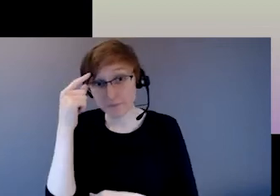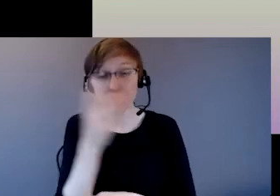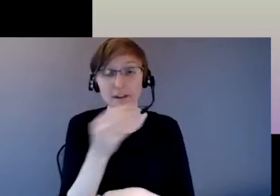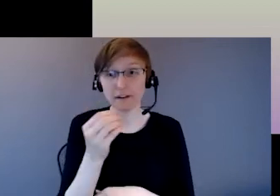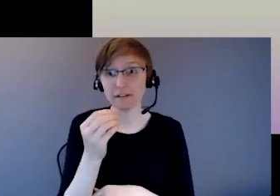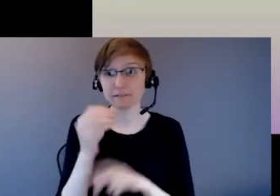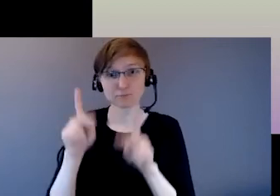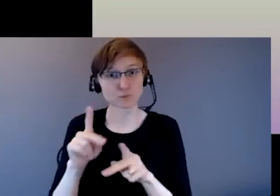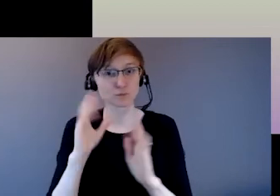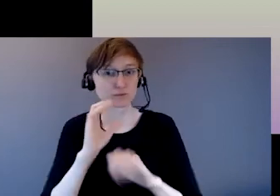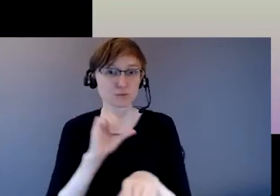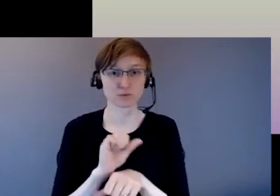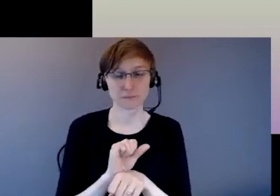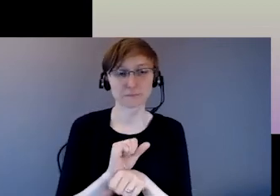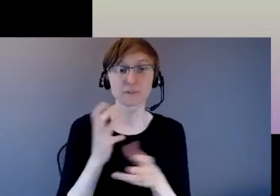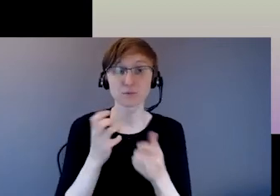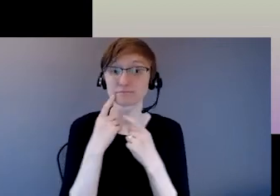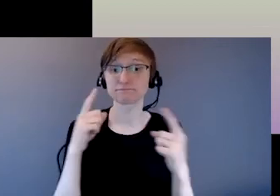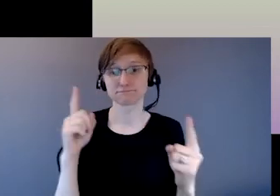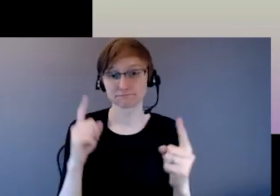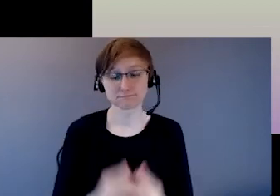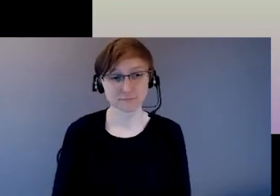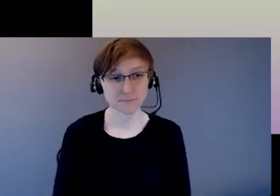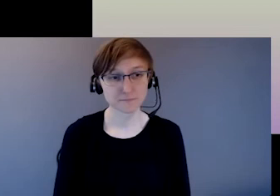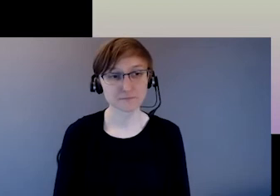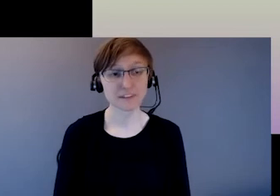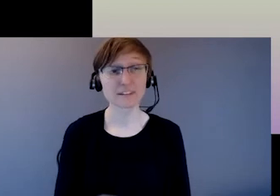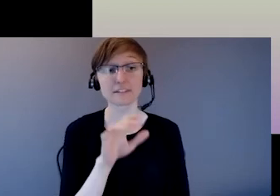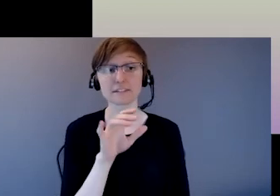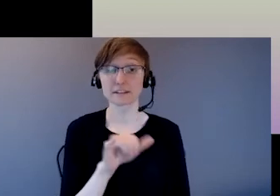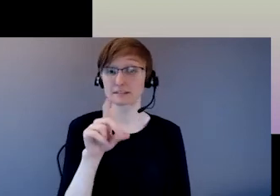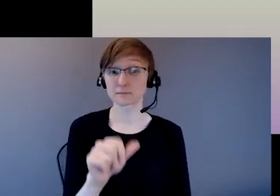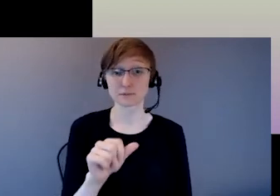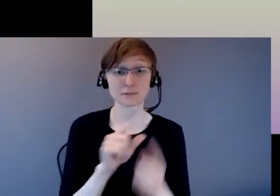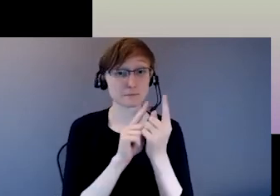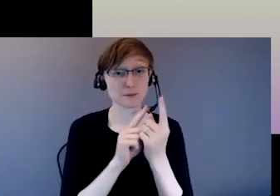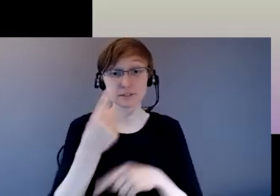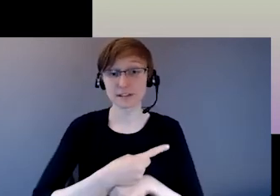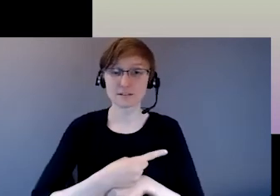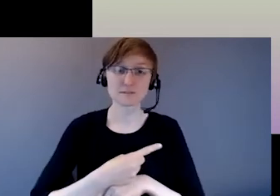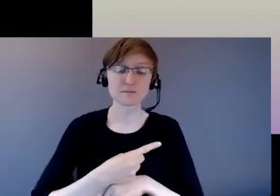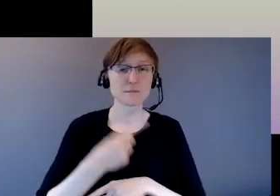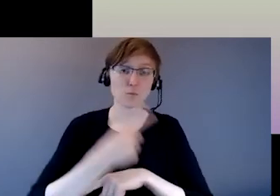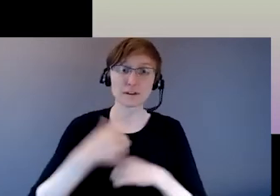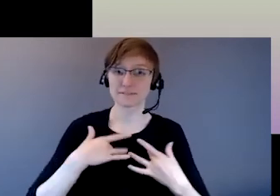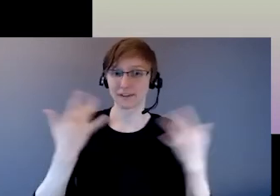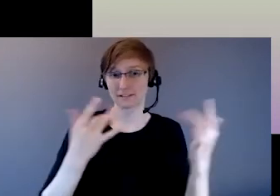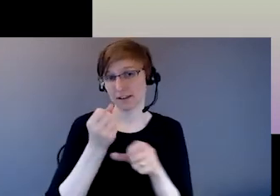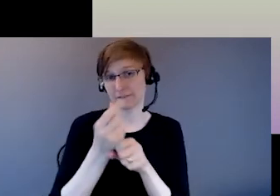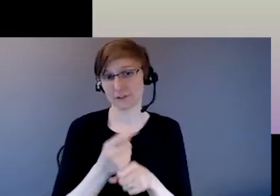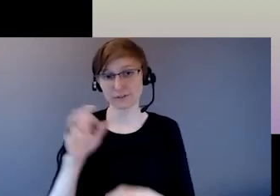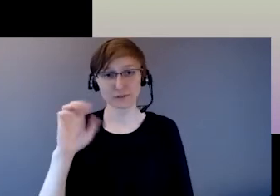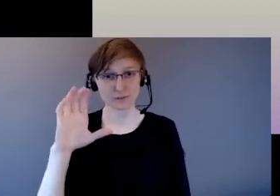a successful model. Dolphin Disabilities Mentoring Day is a one-day mentoring event in October every year